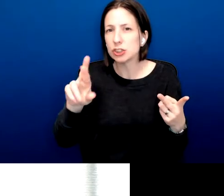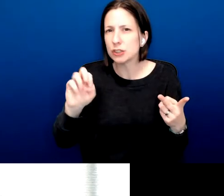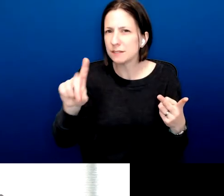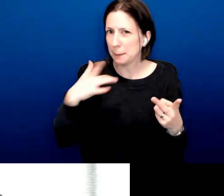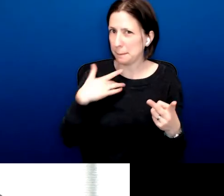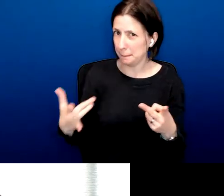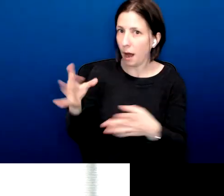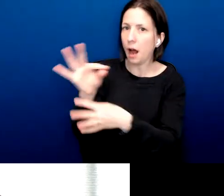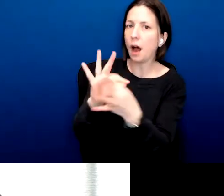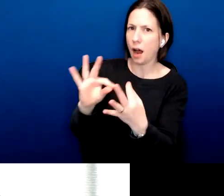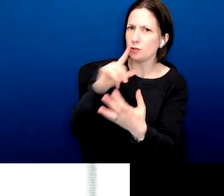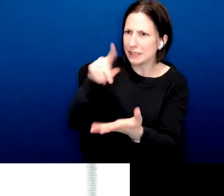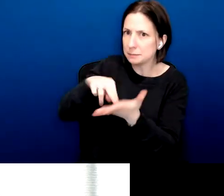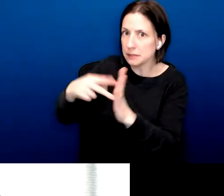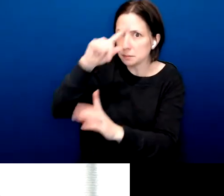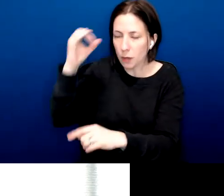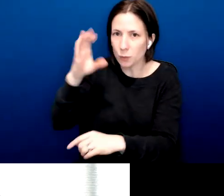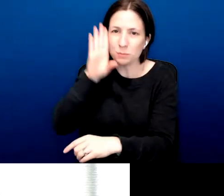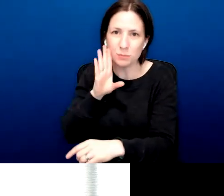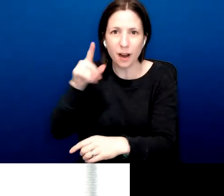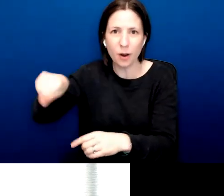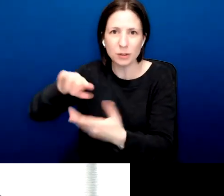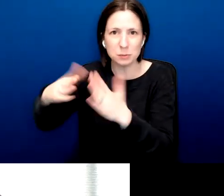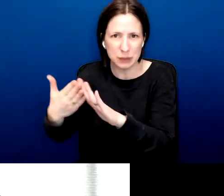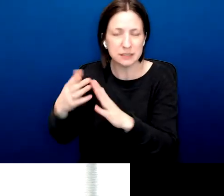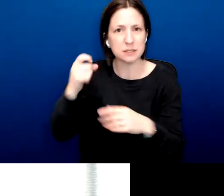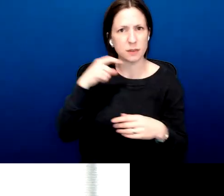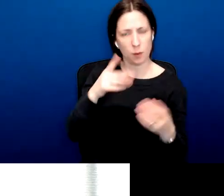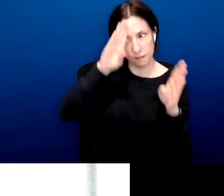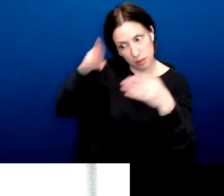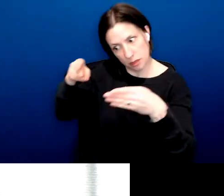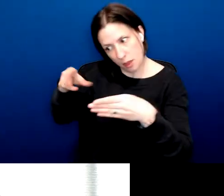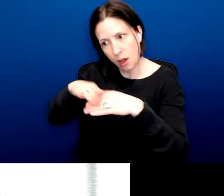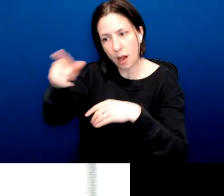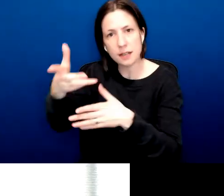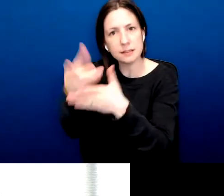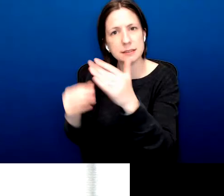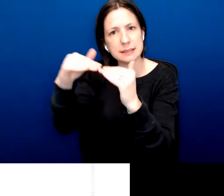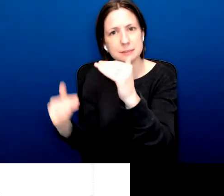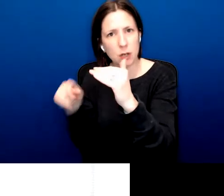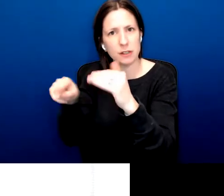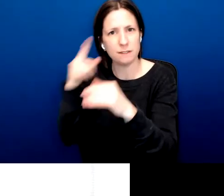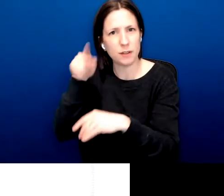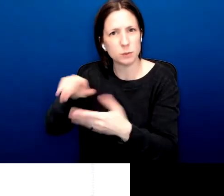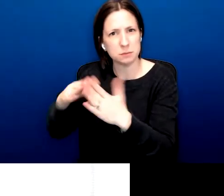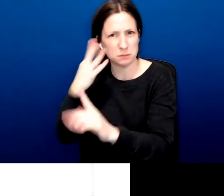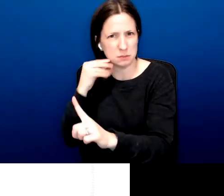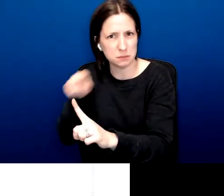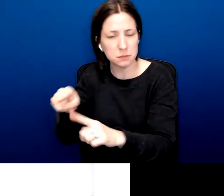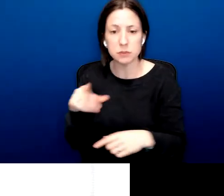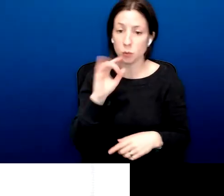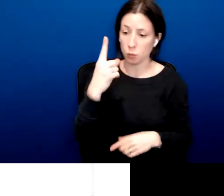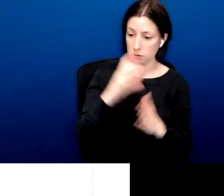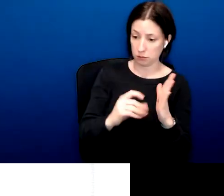communities, causing us to focus on the deficits and disparities that these communities experience. One of the things that we talk about in our chapter is the language that we use.